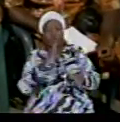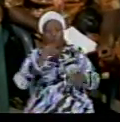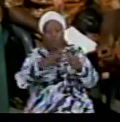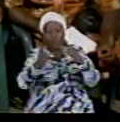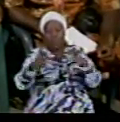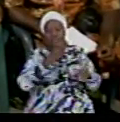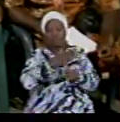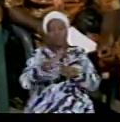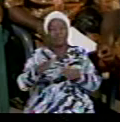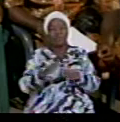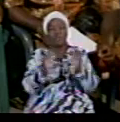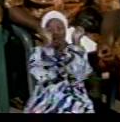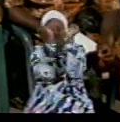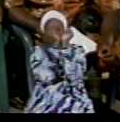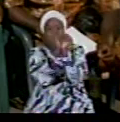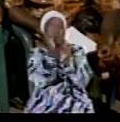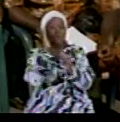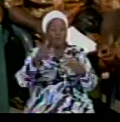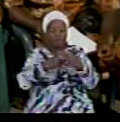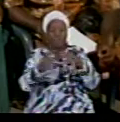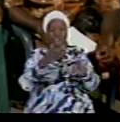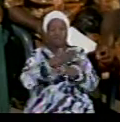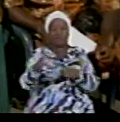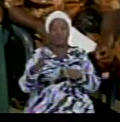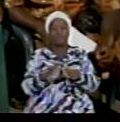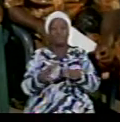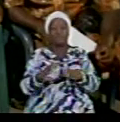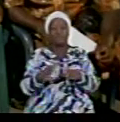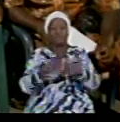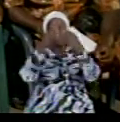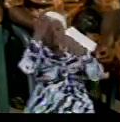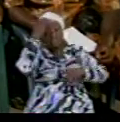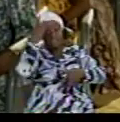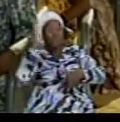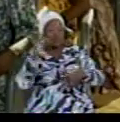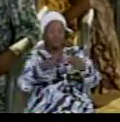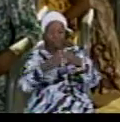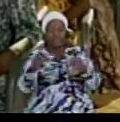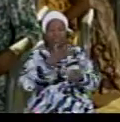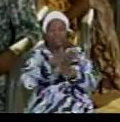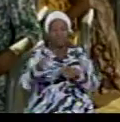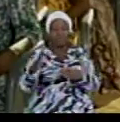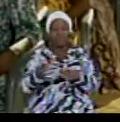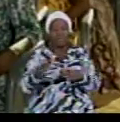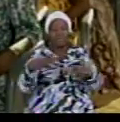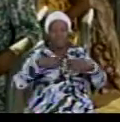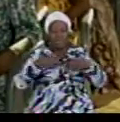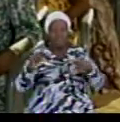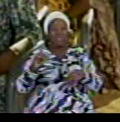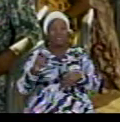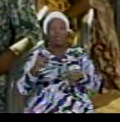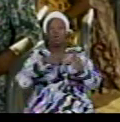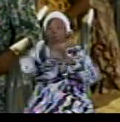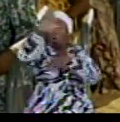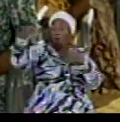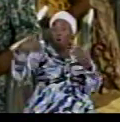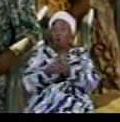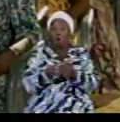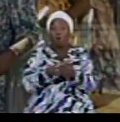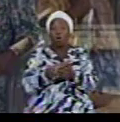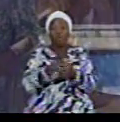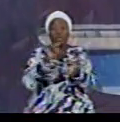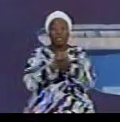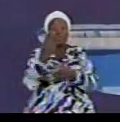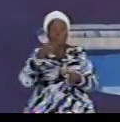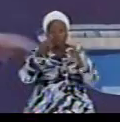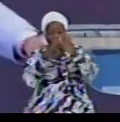away. Amen. Captivity will vanish away. Amen. Sickness will vanish away. Healing all that were